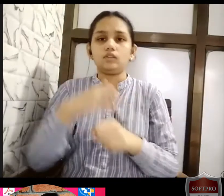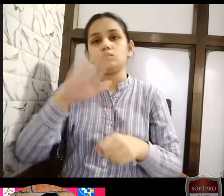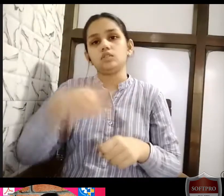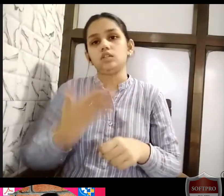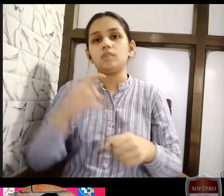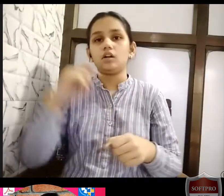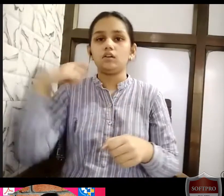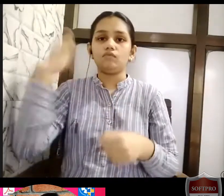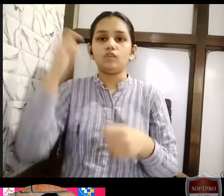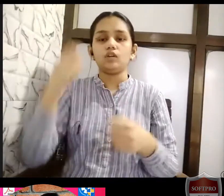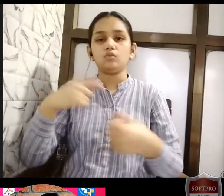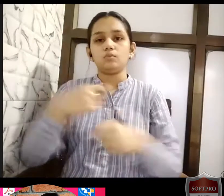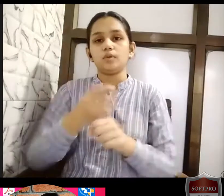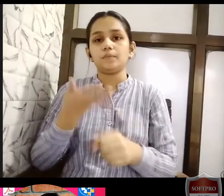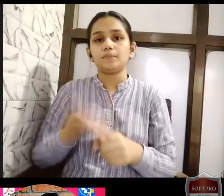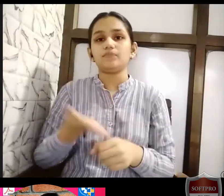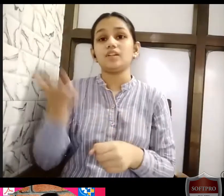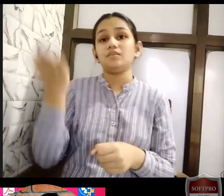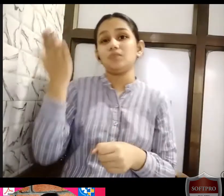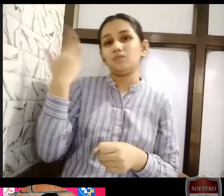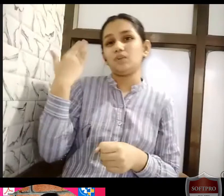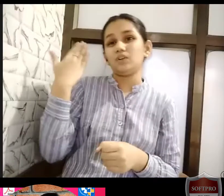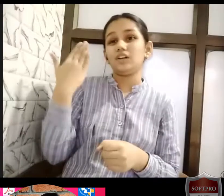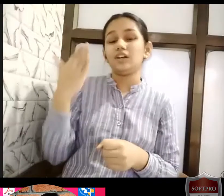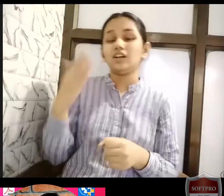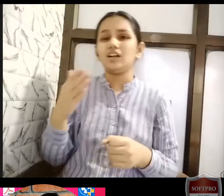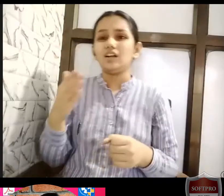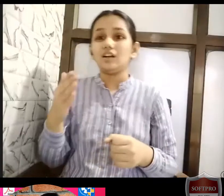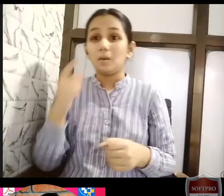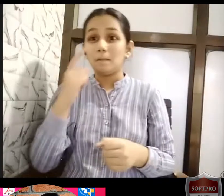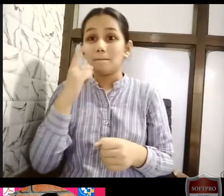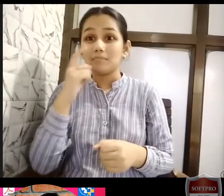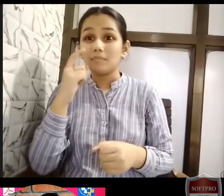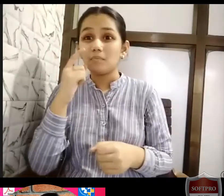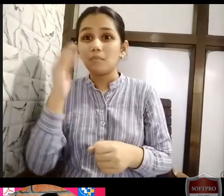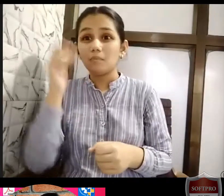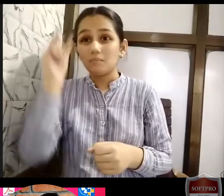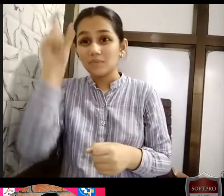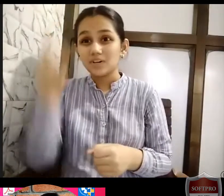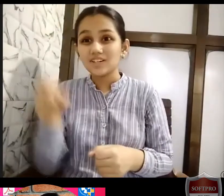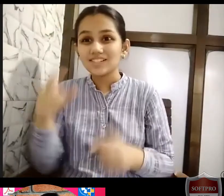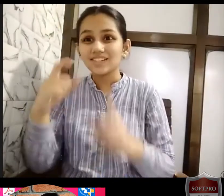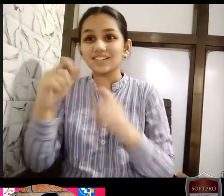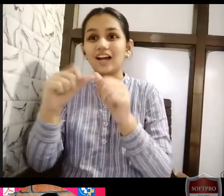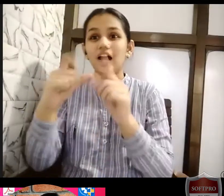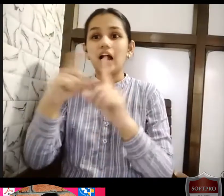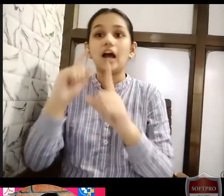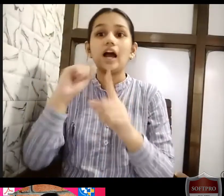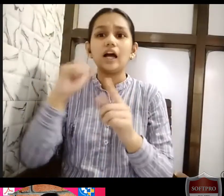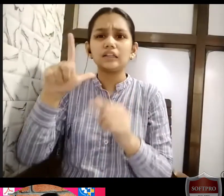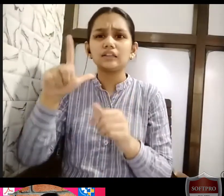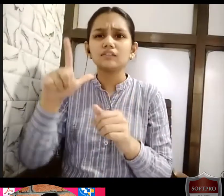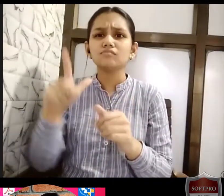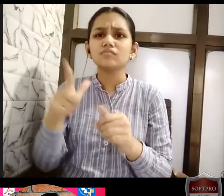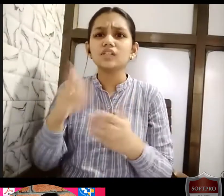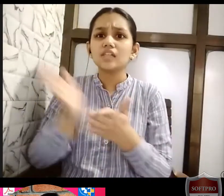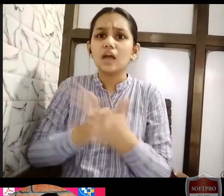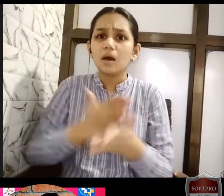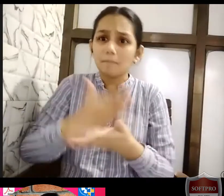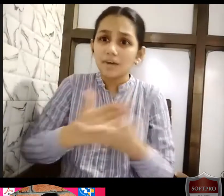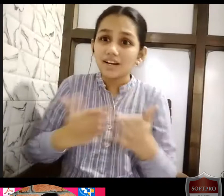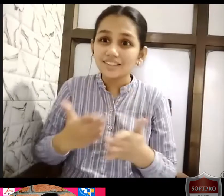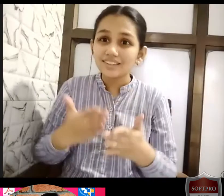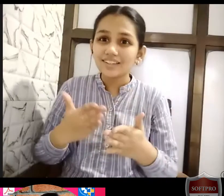So you remember that person whose birthday we were celebrating this Adil's birthday. I am clicking on Adil's birthday.